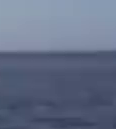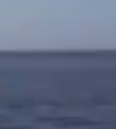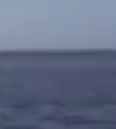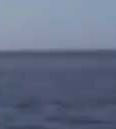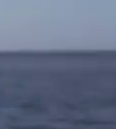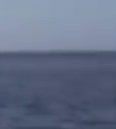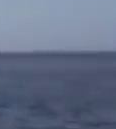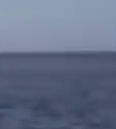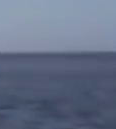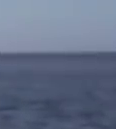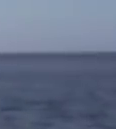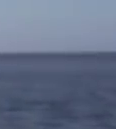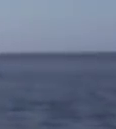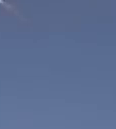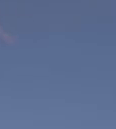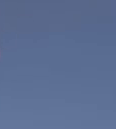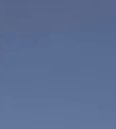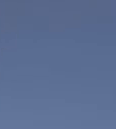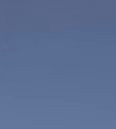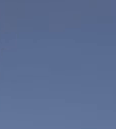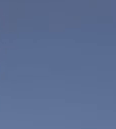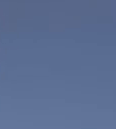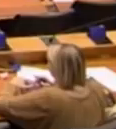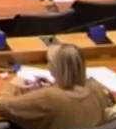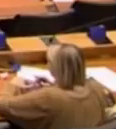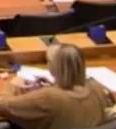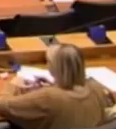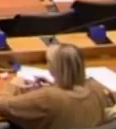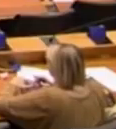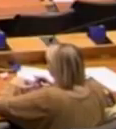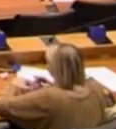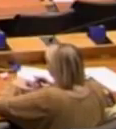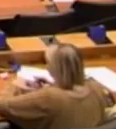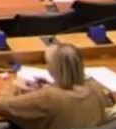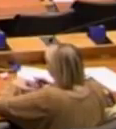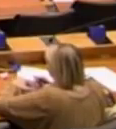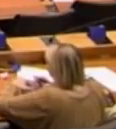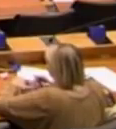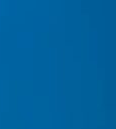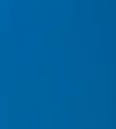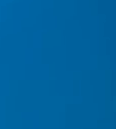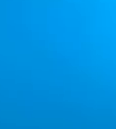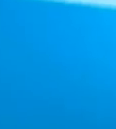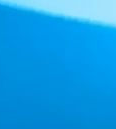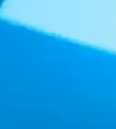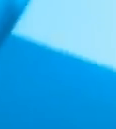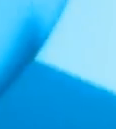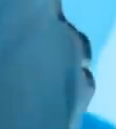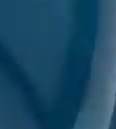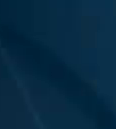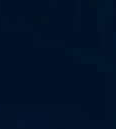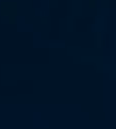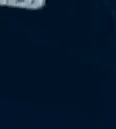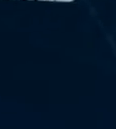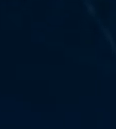But coming up after the break, find out what does EU's climate master plan entail.